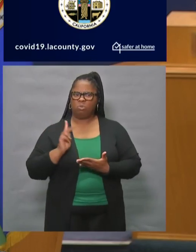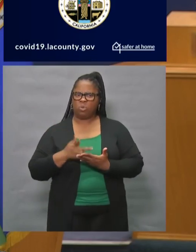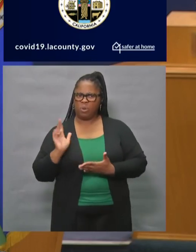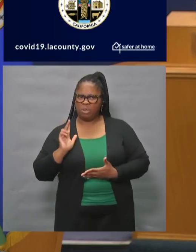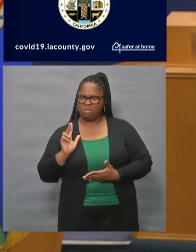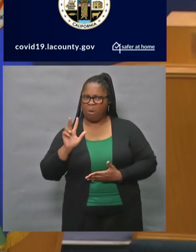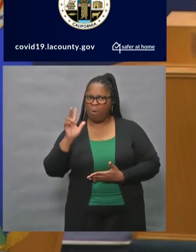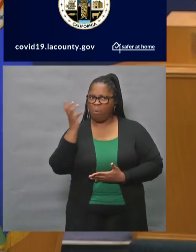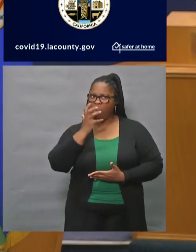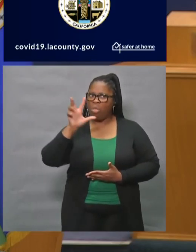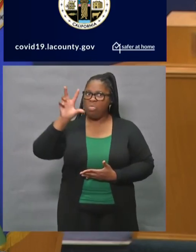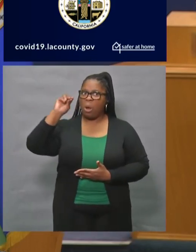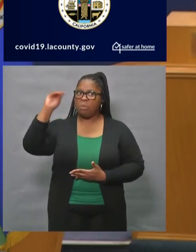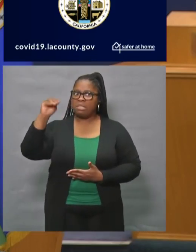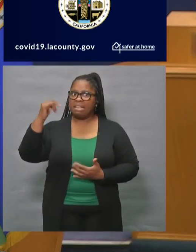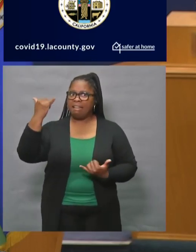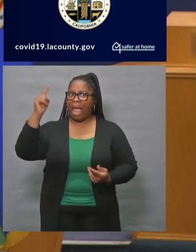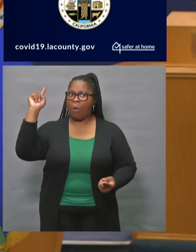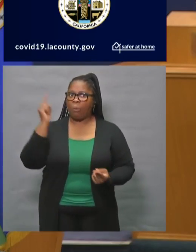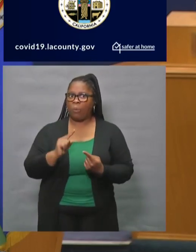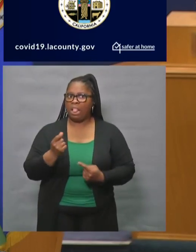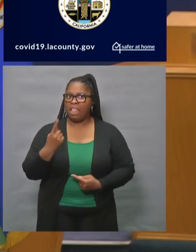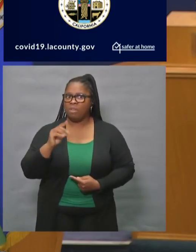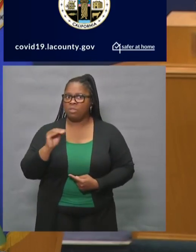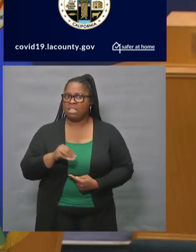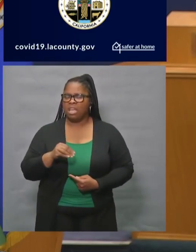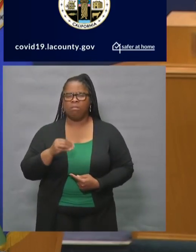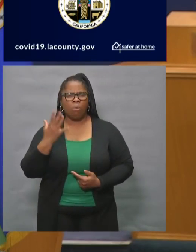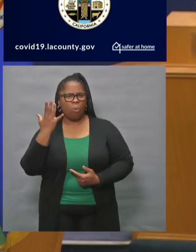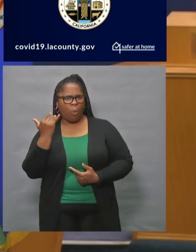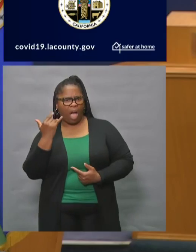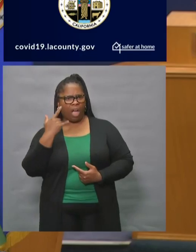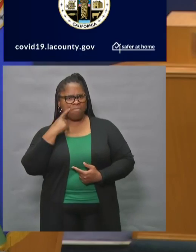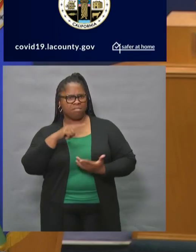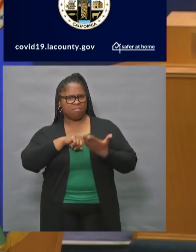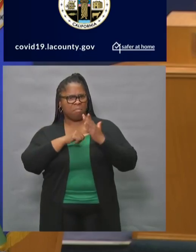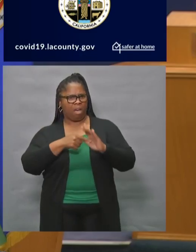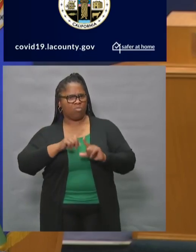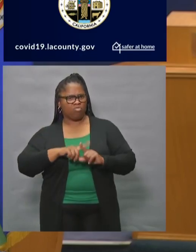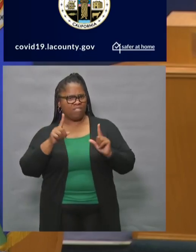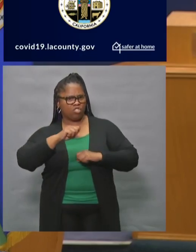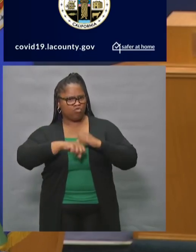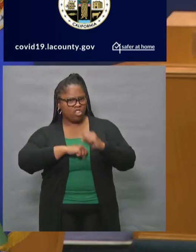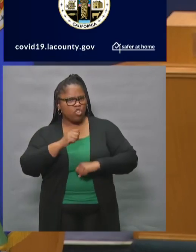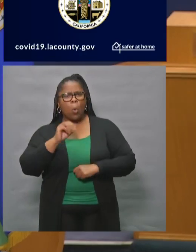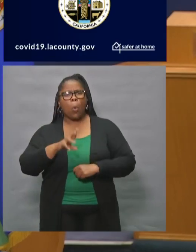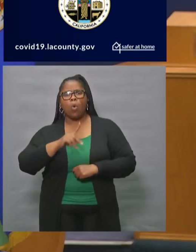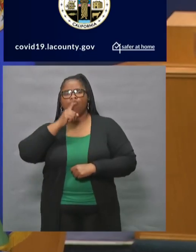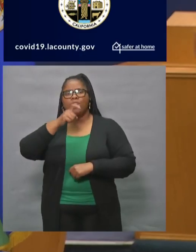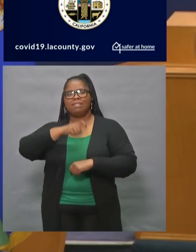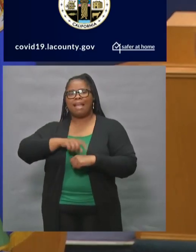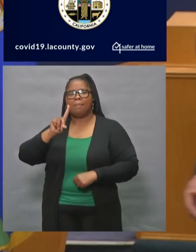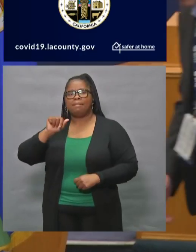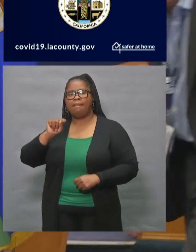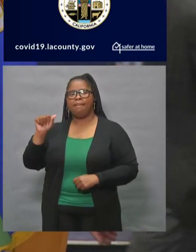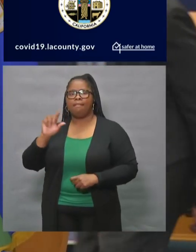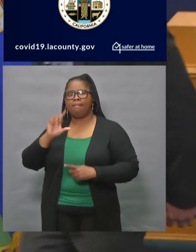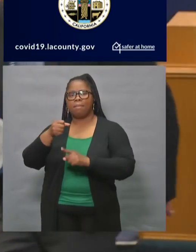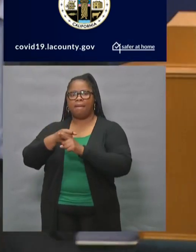was 30%. And I'm wondering if that's due to a change in the construct of the model or real-time data coming in, if you can explain the difference between those 2